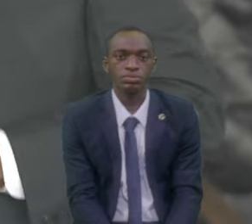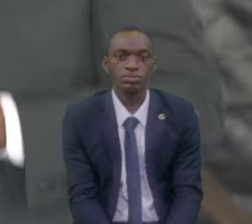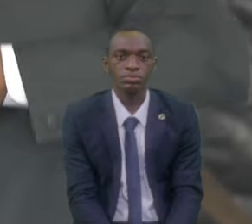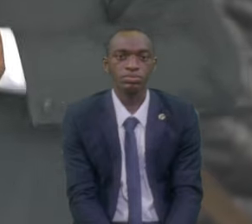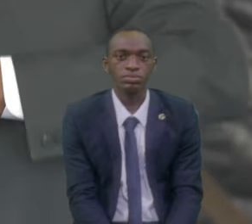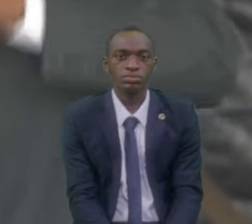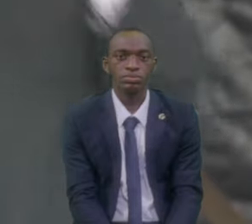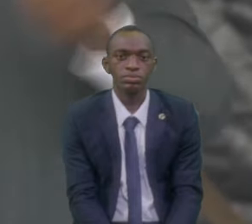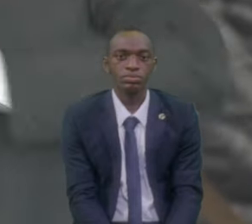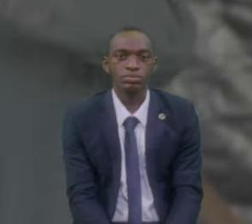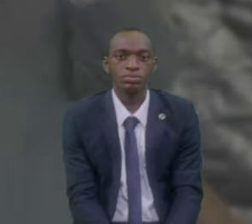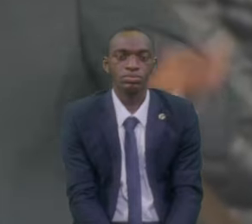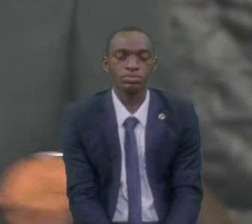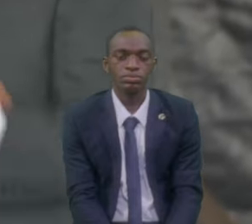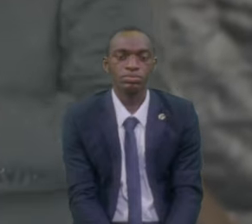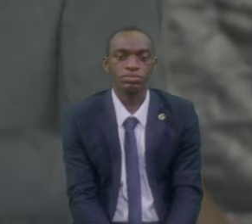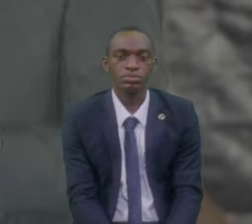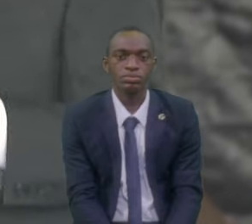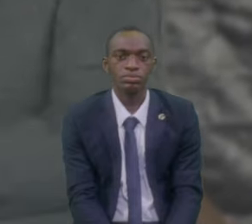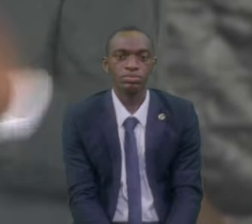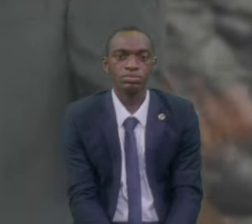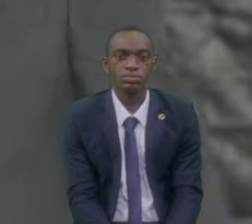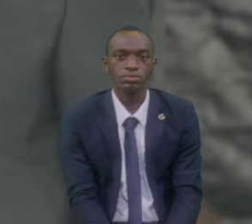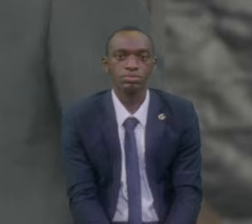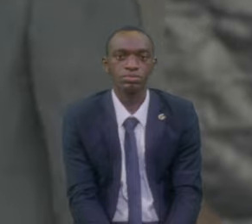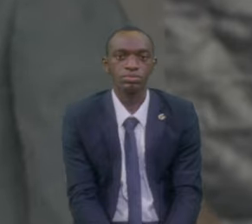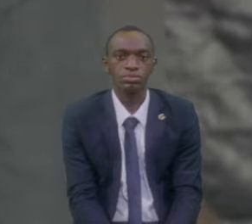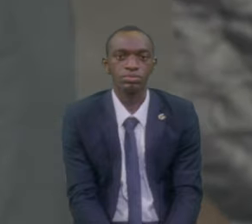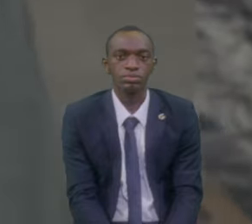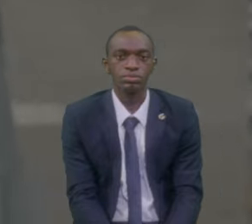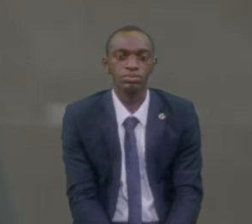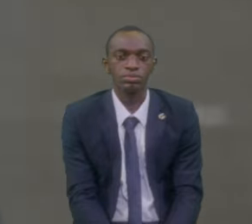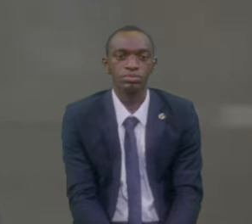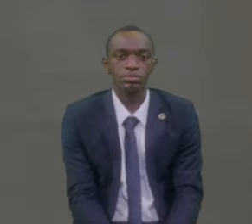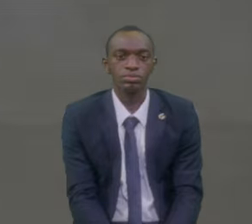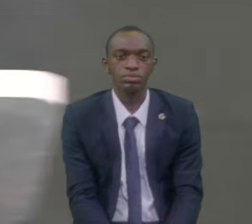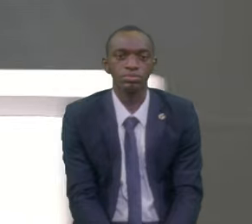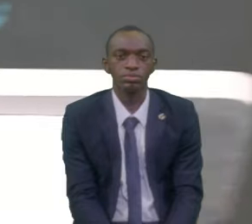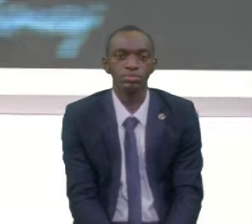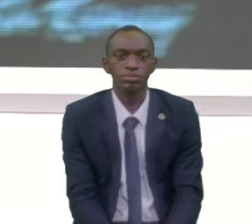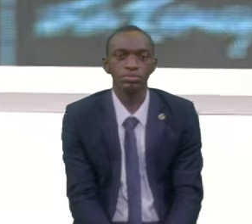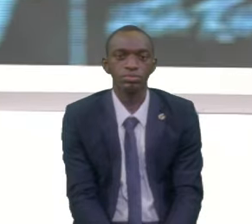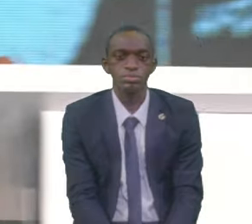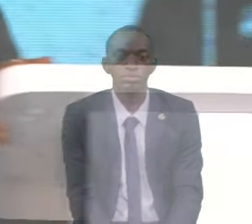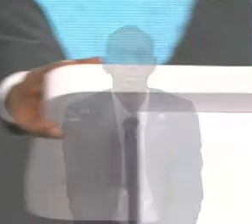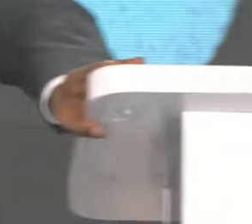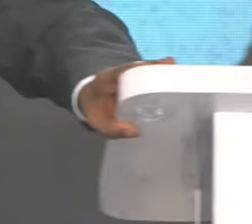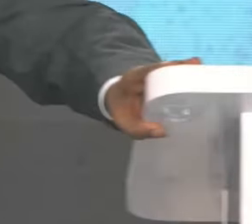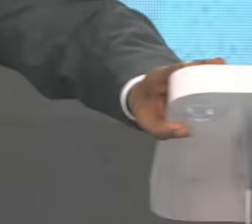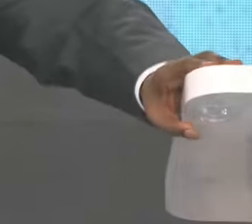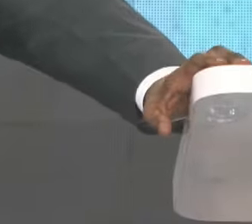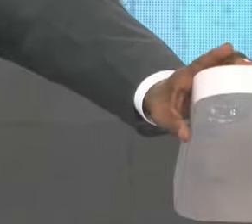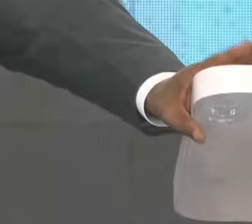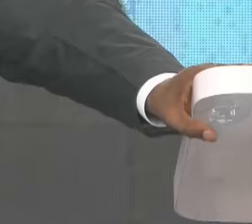sanctified with the dharmic nature taken out. If the dharmic nature is taken out, hatred of the